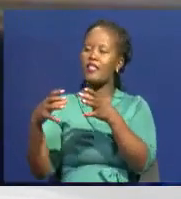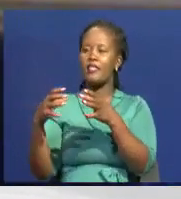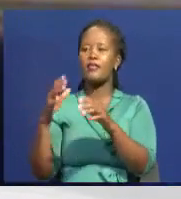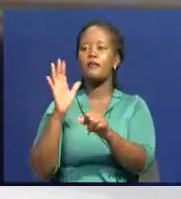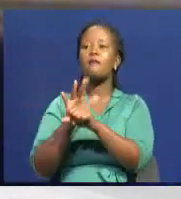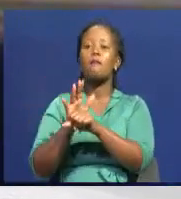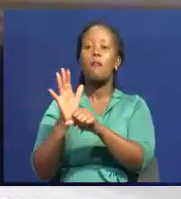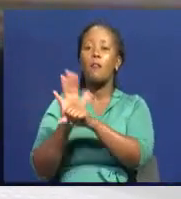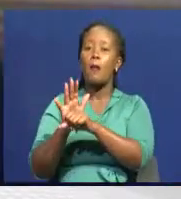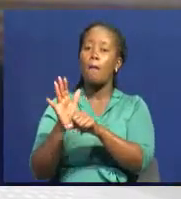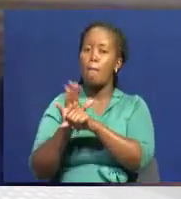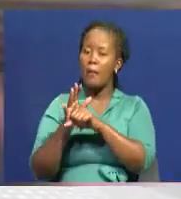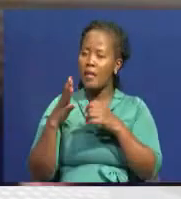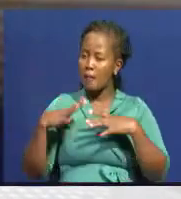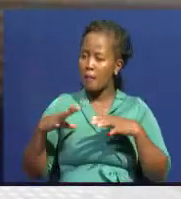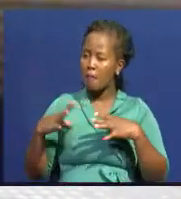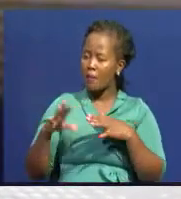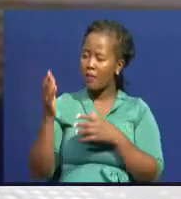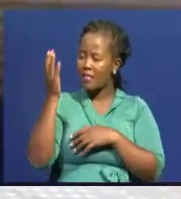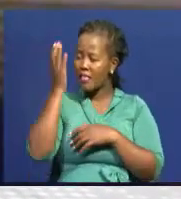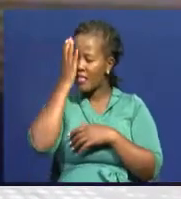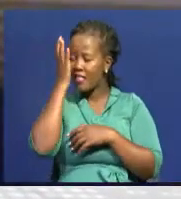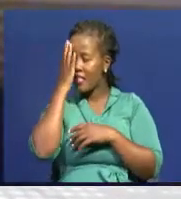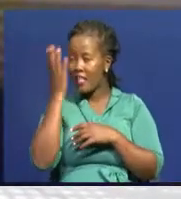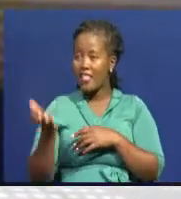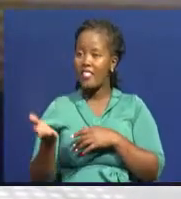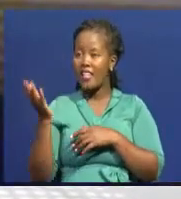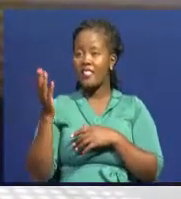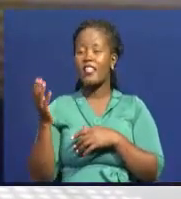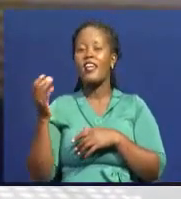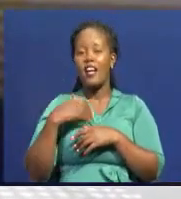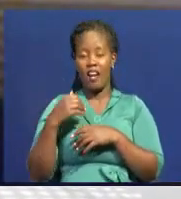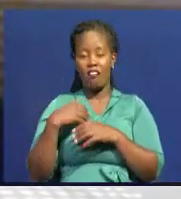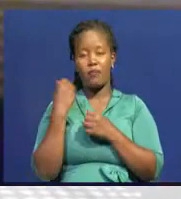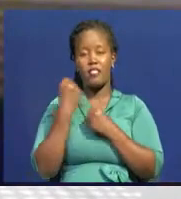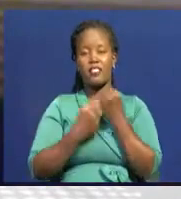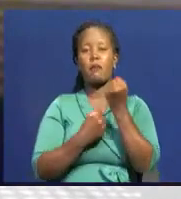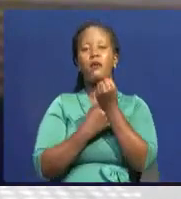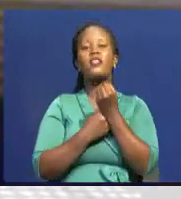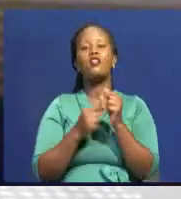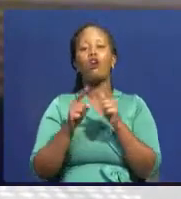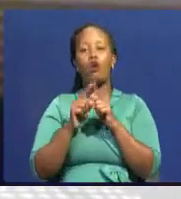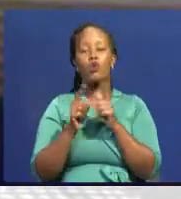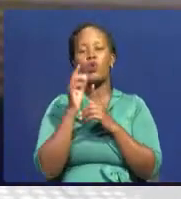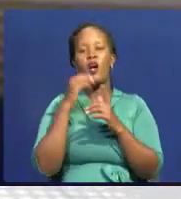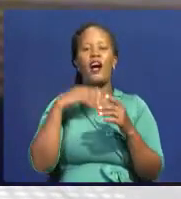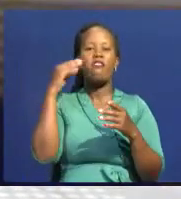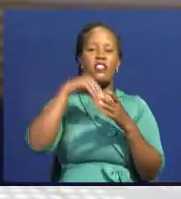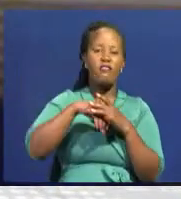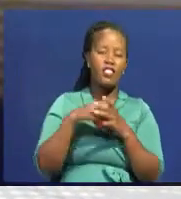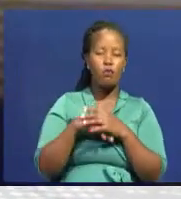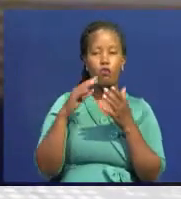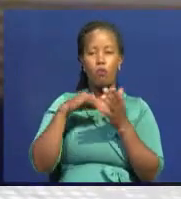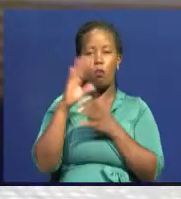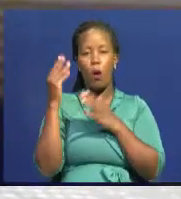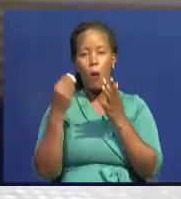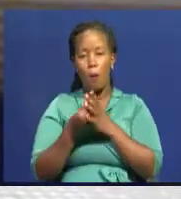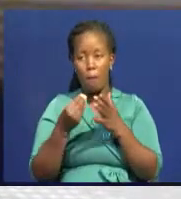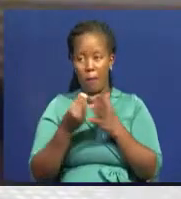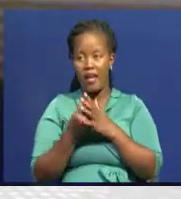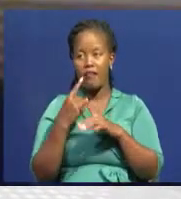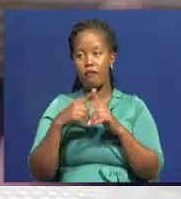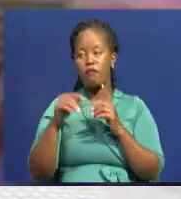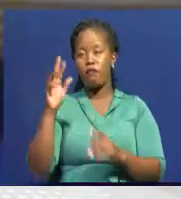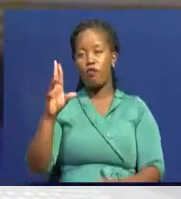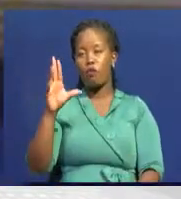Most of those communities are built by money from Israelis in the diaspora in the US.